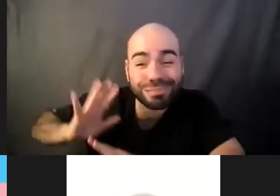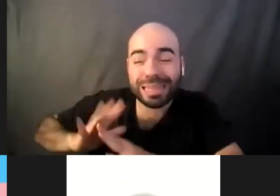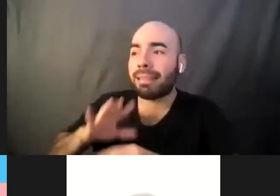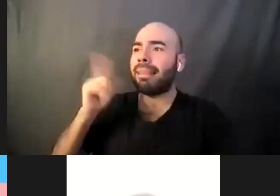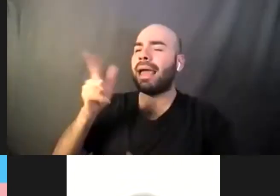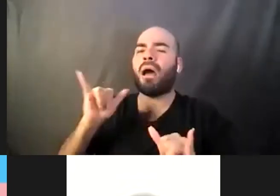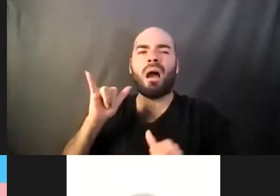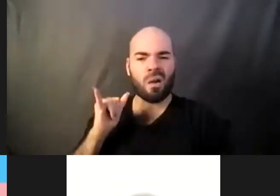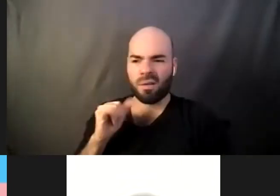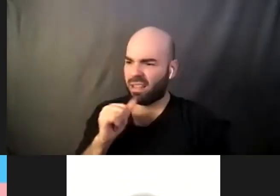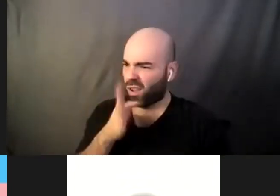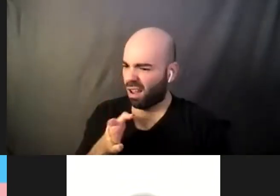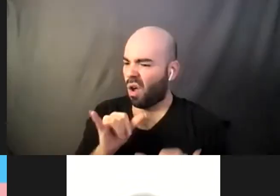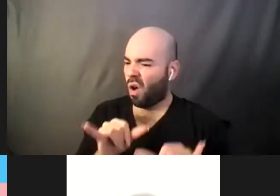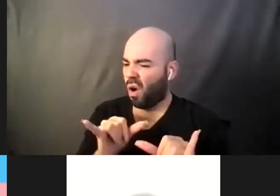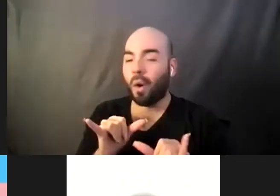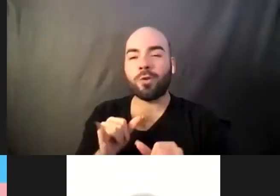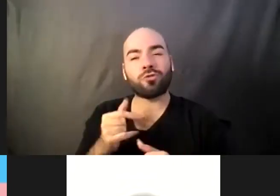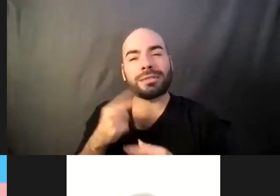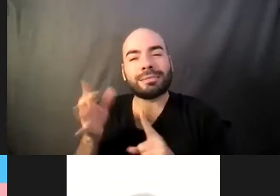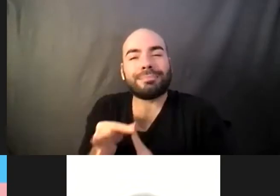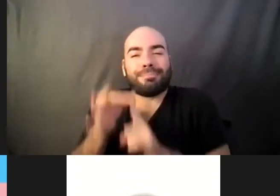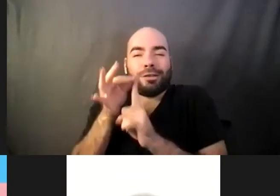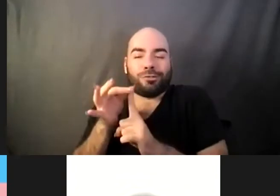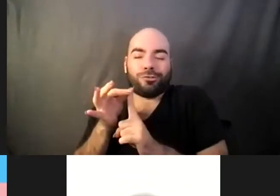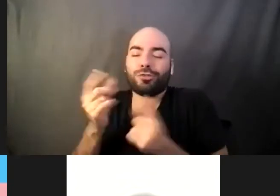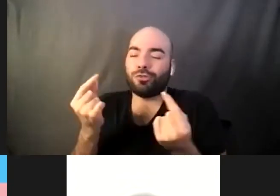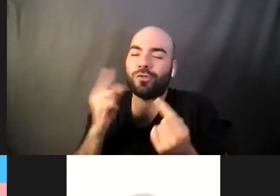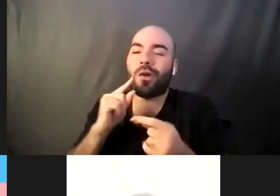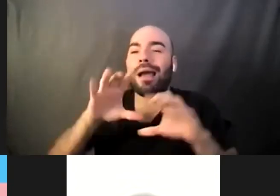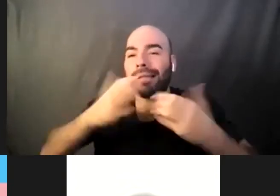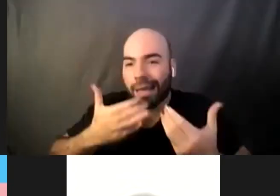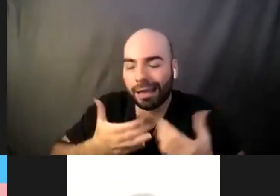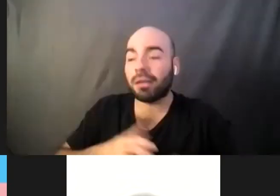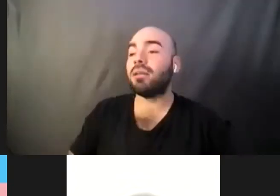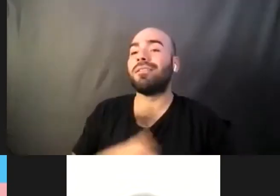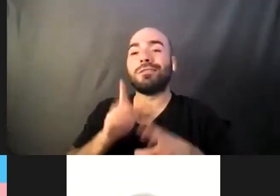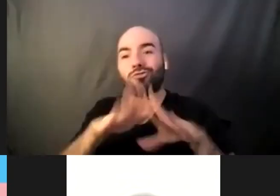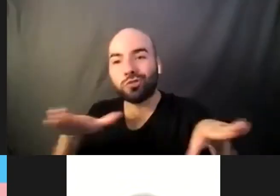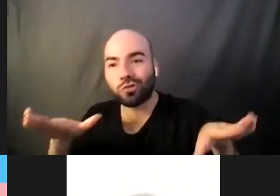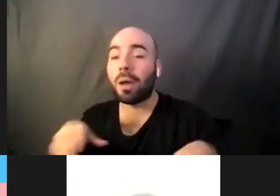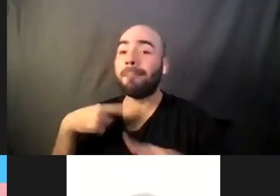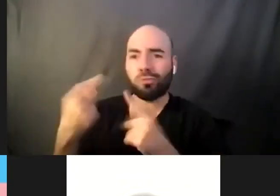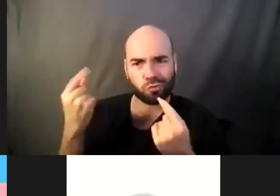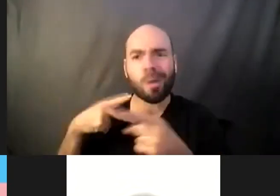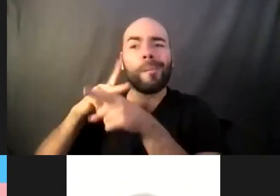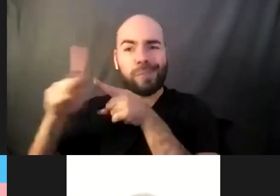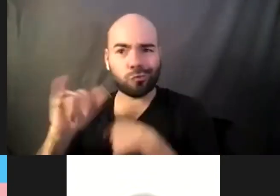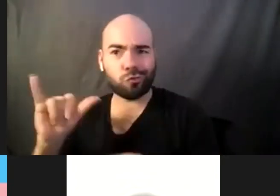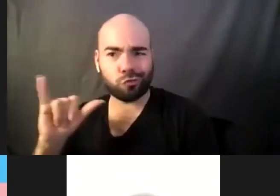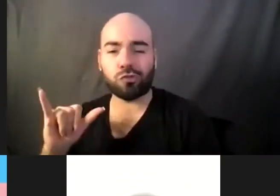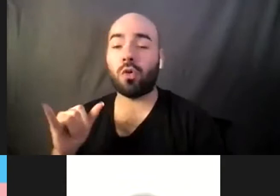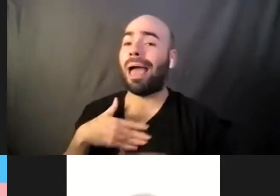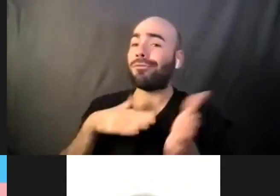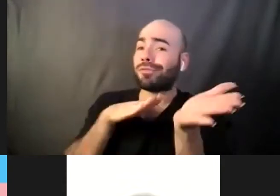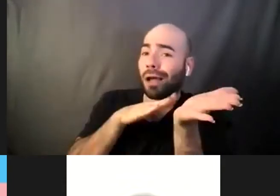later. So that's something really special that we get to do in the classrooms. And we do professional trainings as well. So we'll go, we'll train doctors,